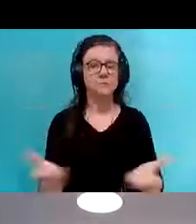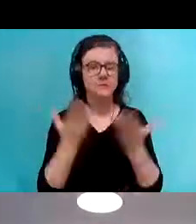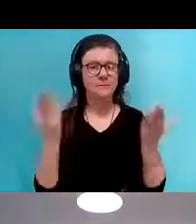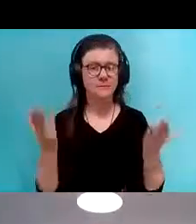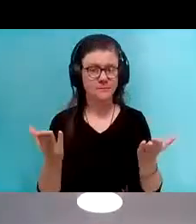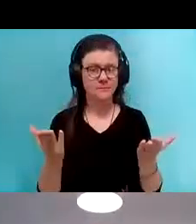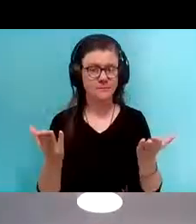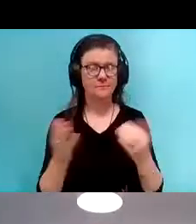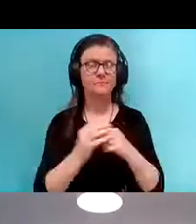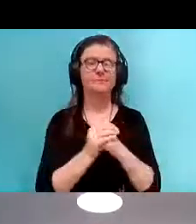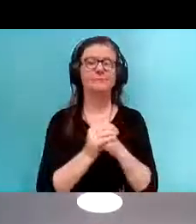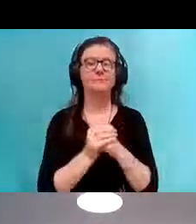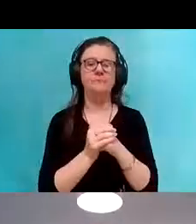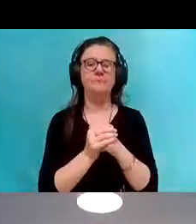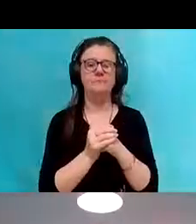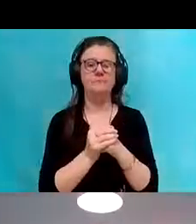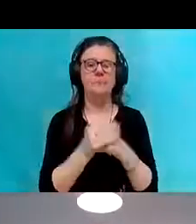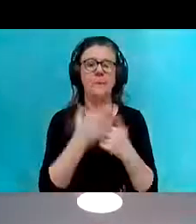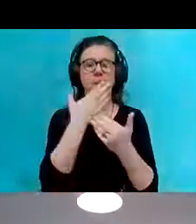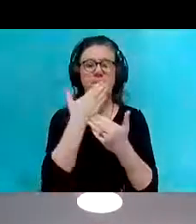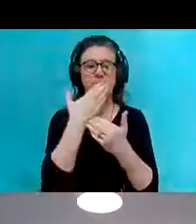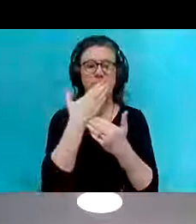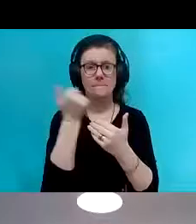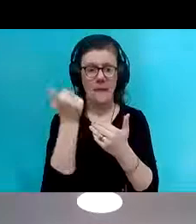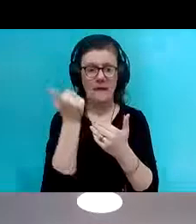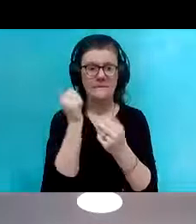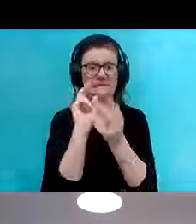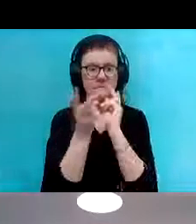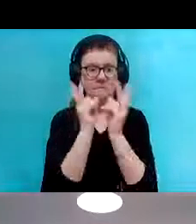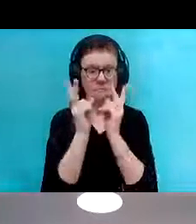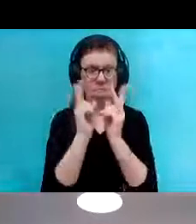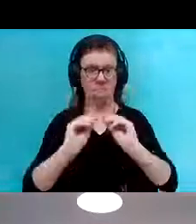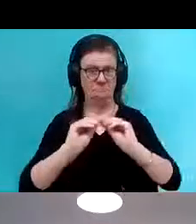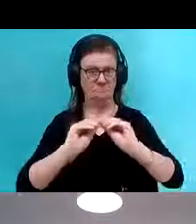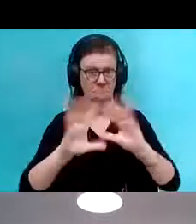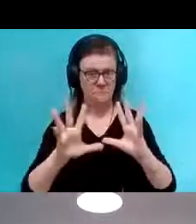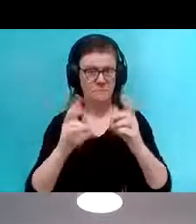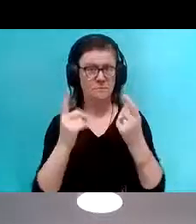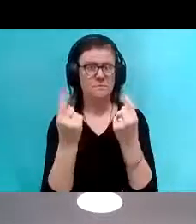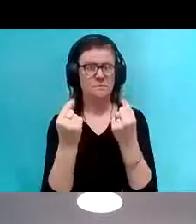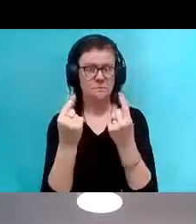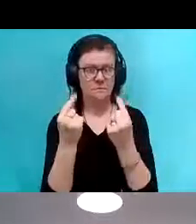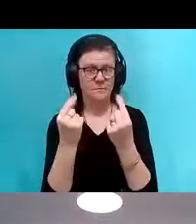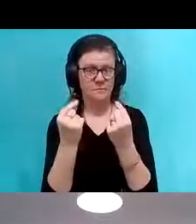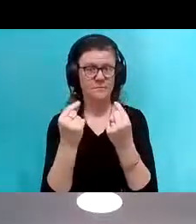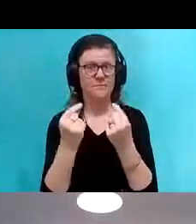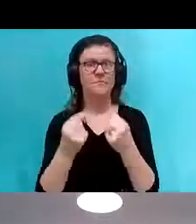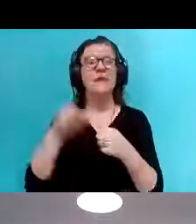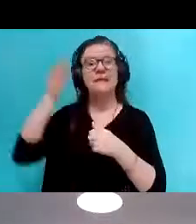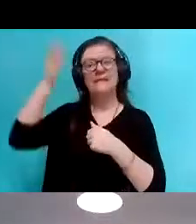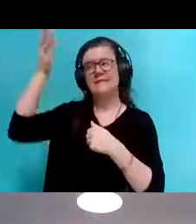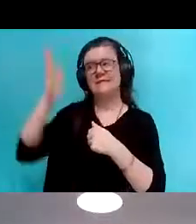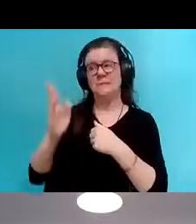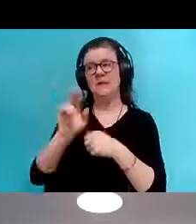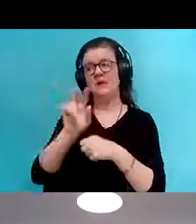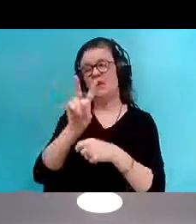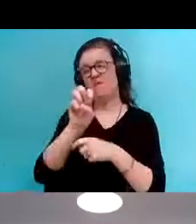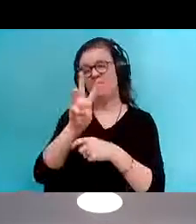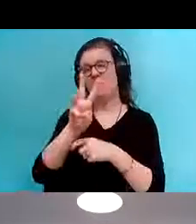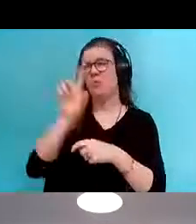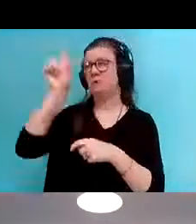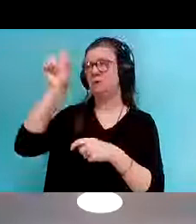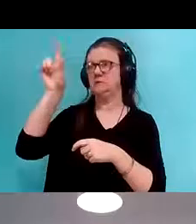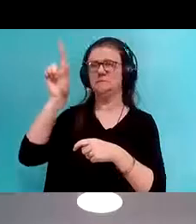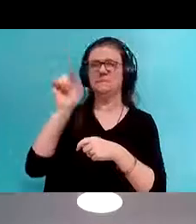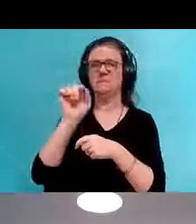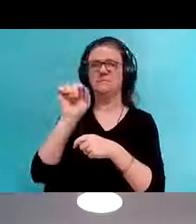today's webinar. For the best international sign experience, we recommend the webinar is viewed in speaker view, as we will be spotlighting the